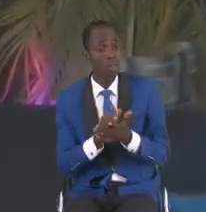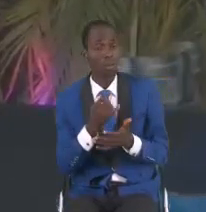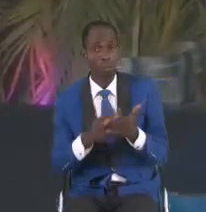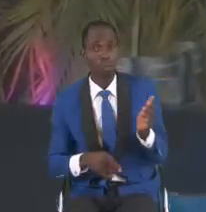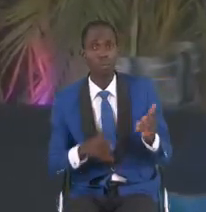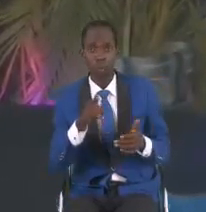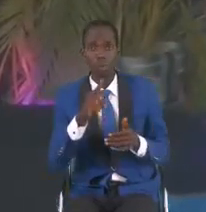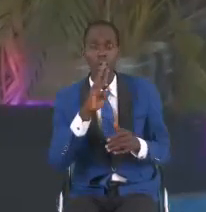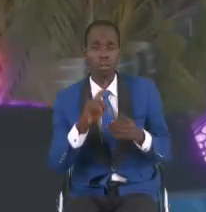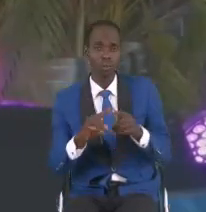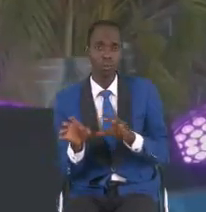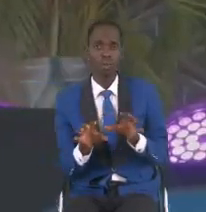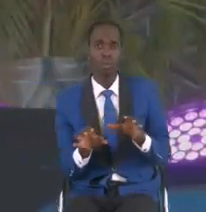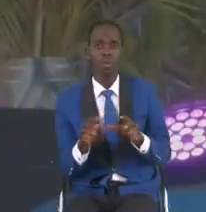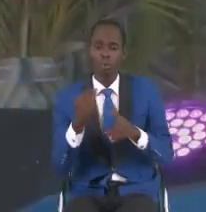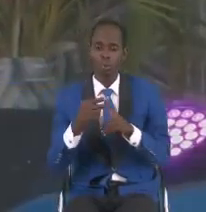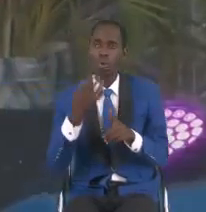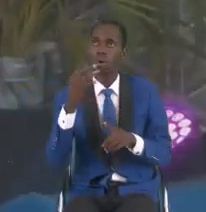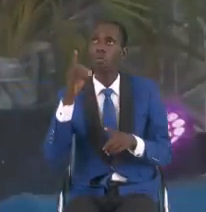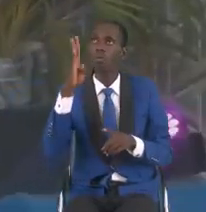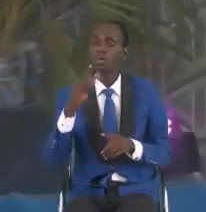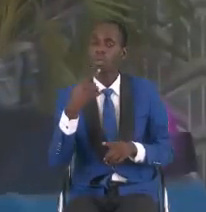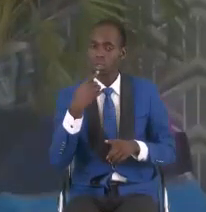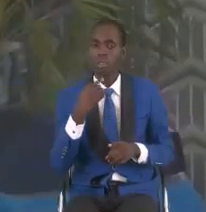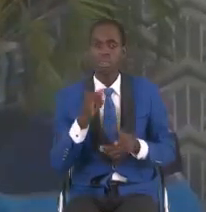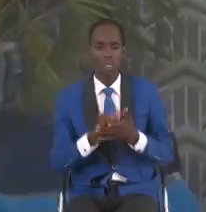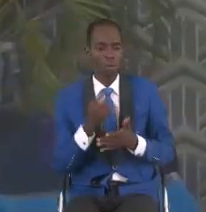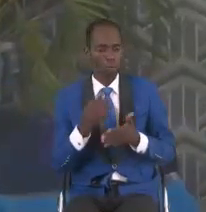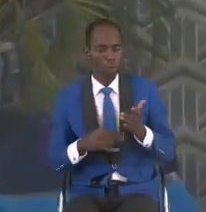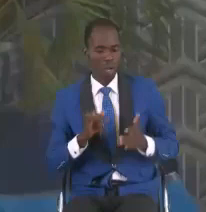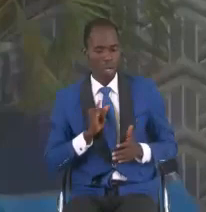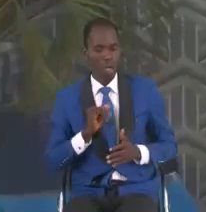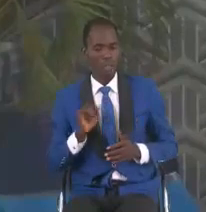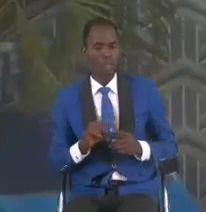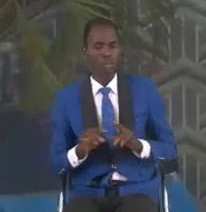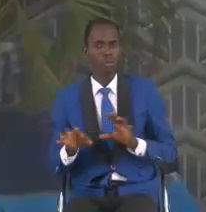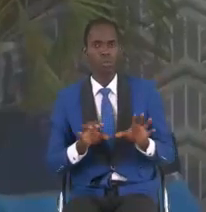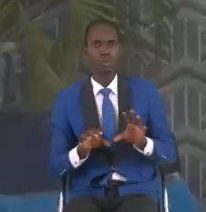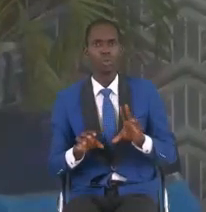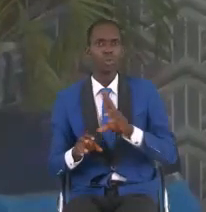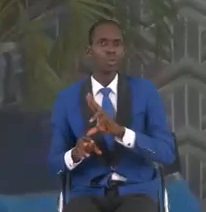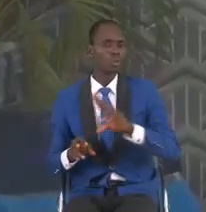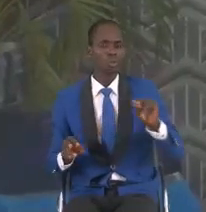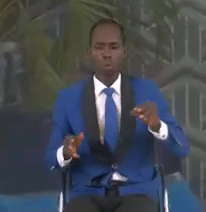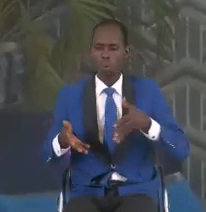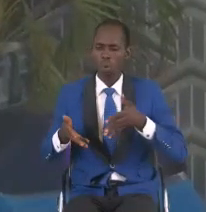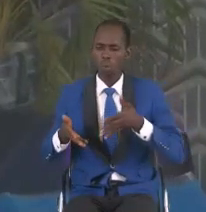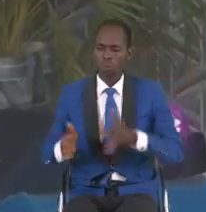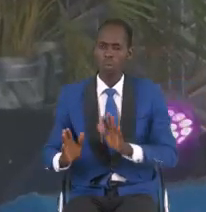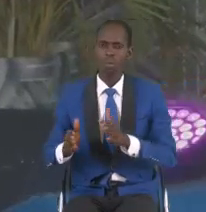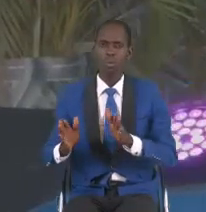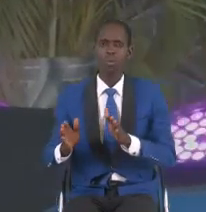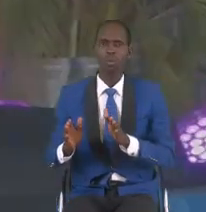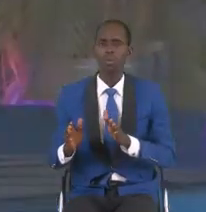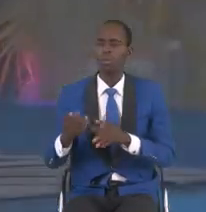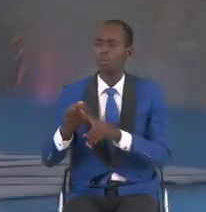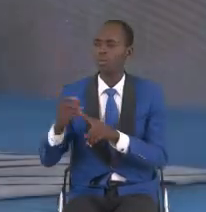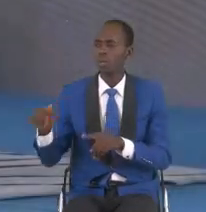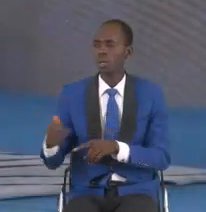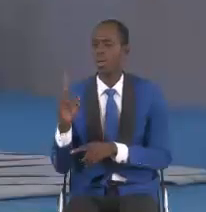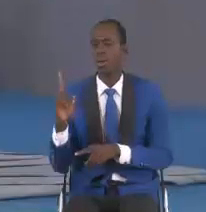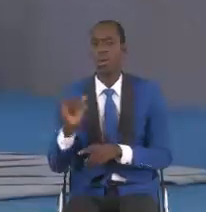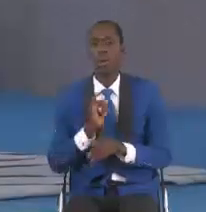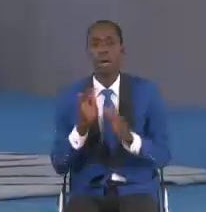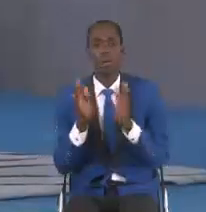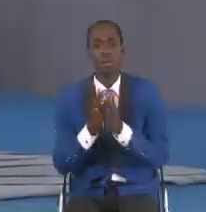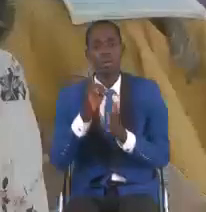But the word of God says that's what I'm to do. No permission from anyone. And I pray you'll do the